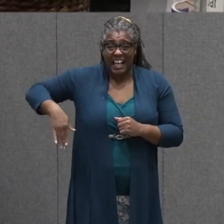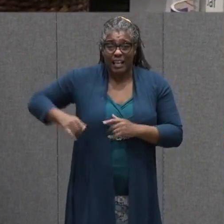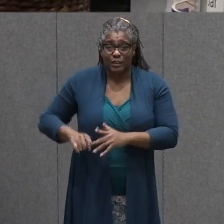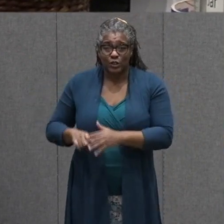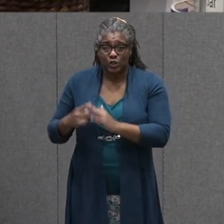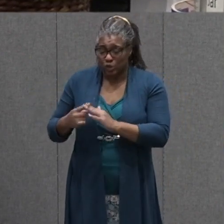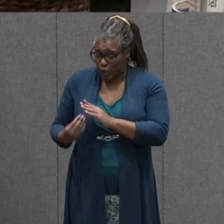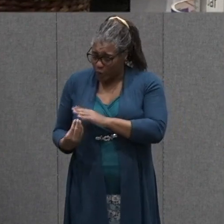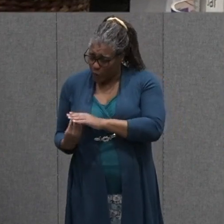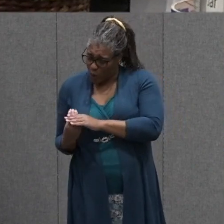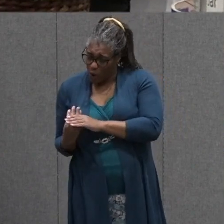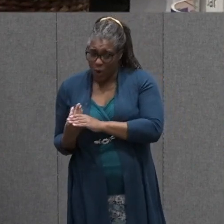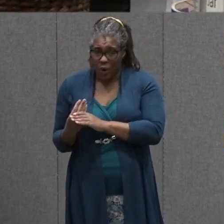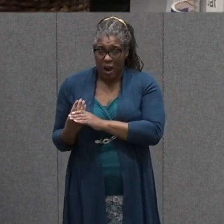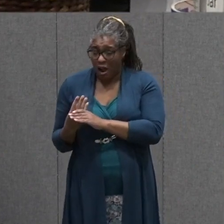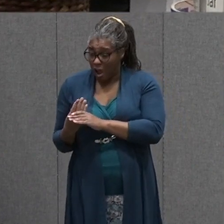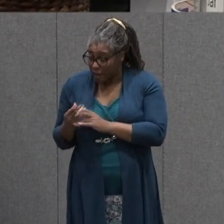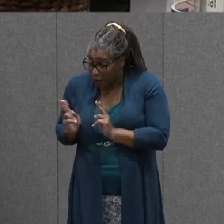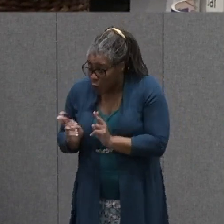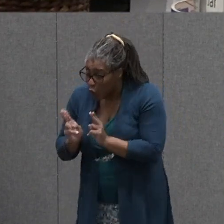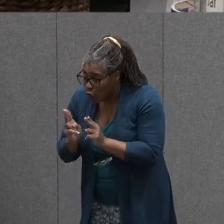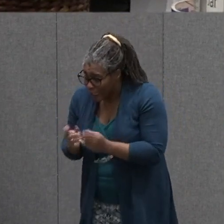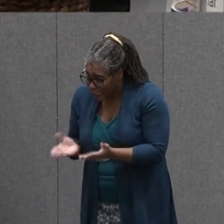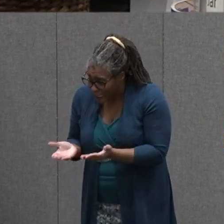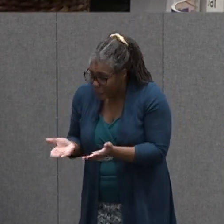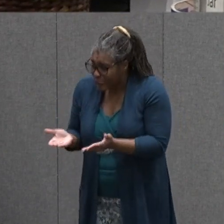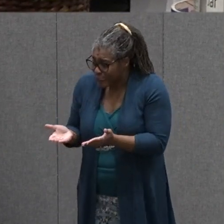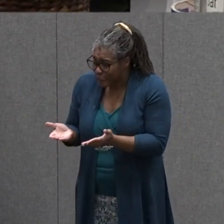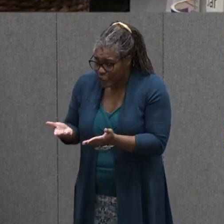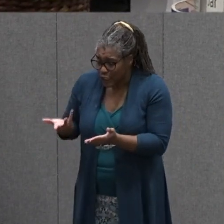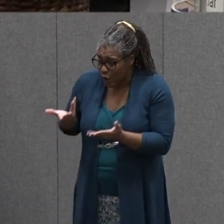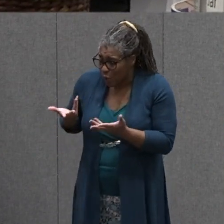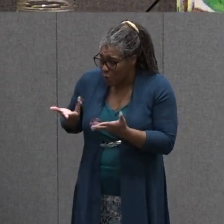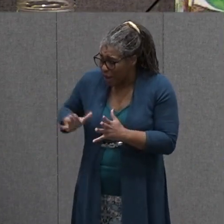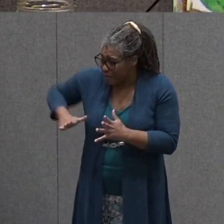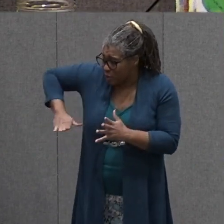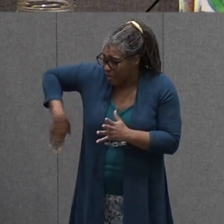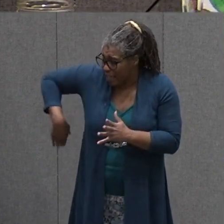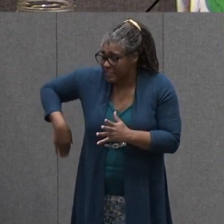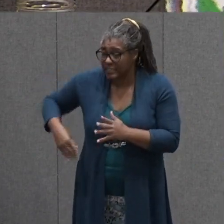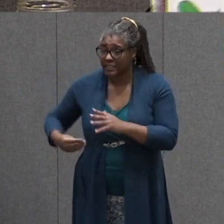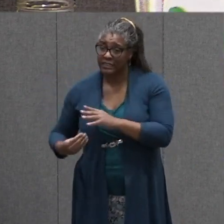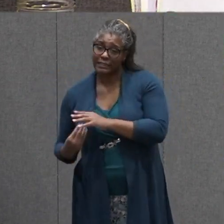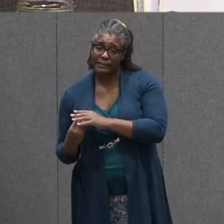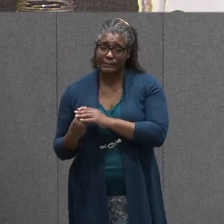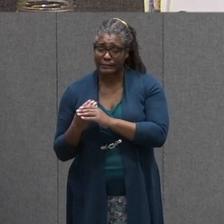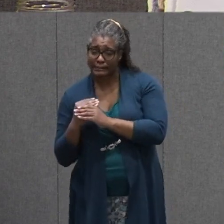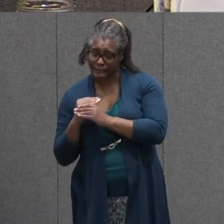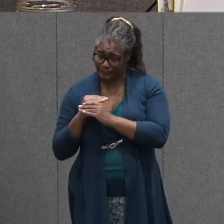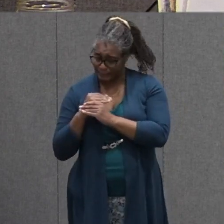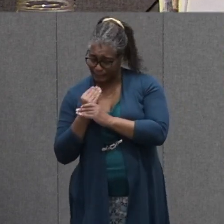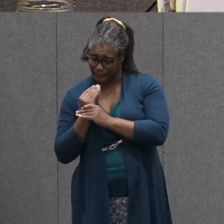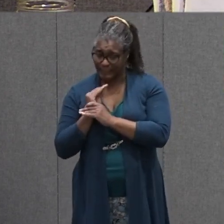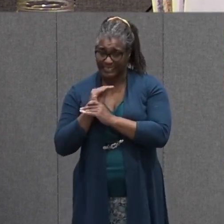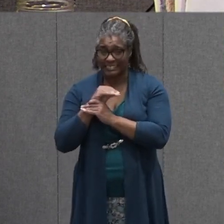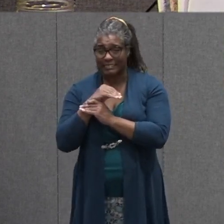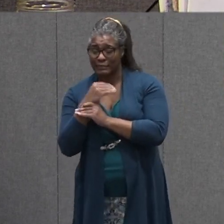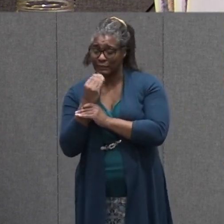insects pollinate the flower and seeds develop once more. I didn't hear pollination, I